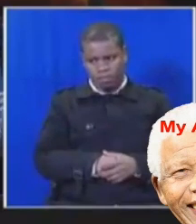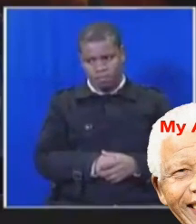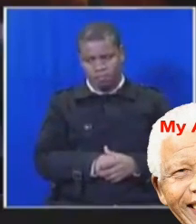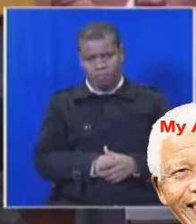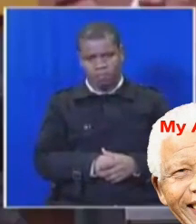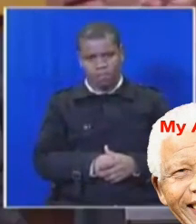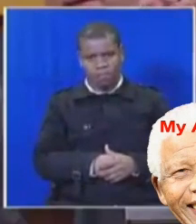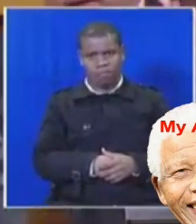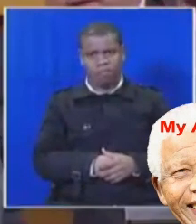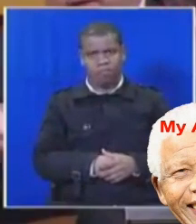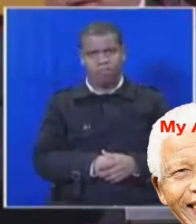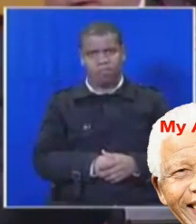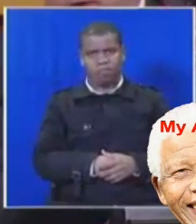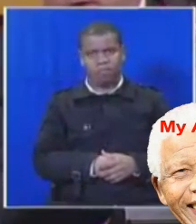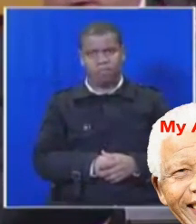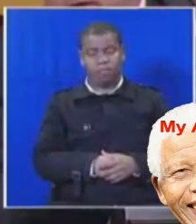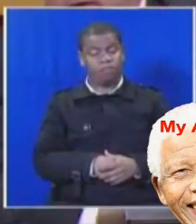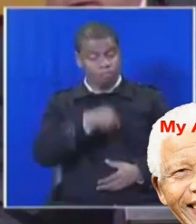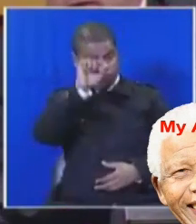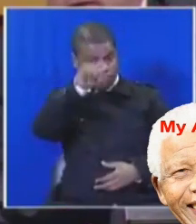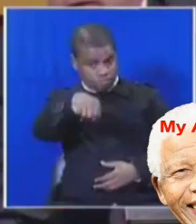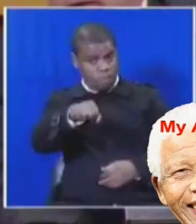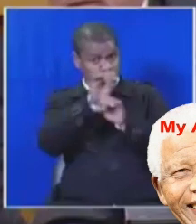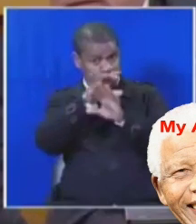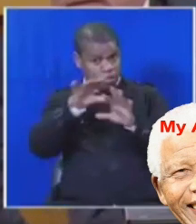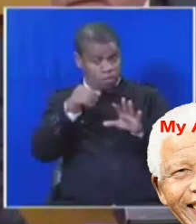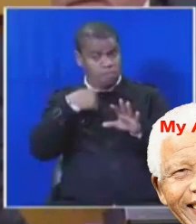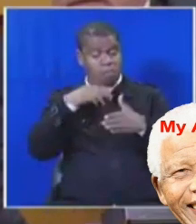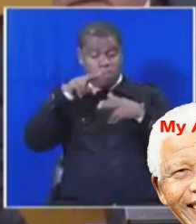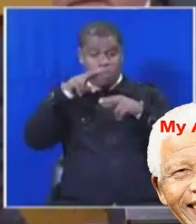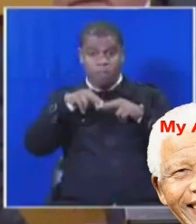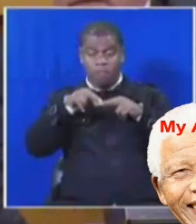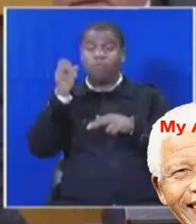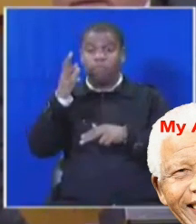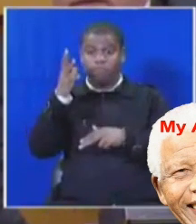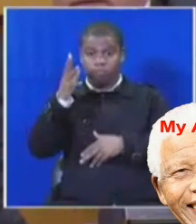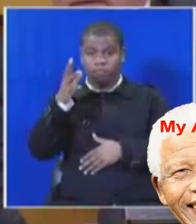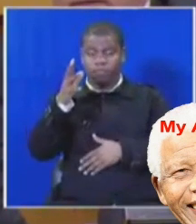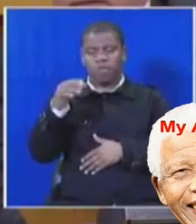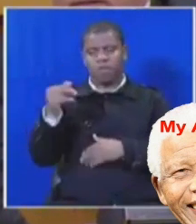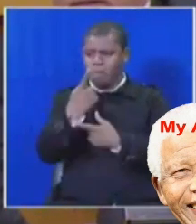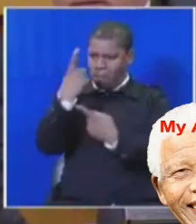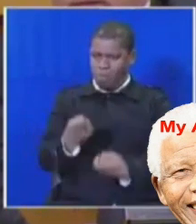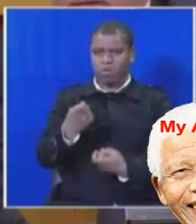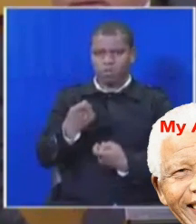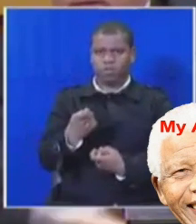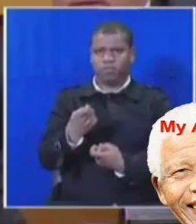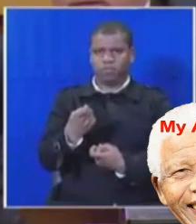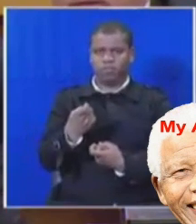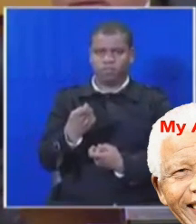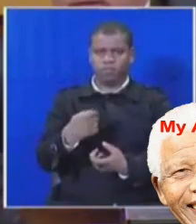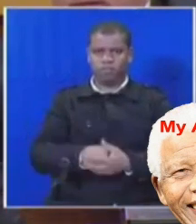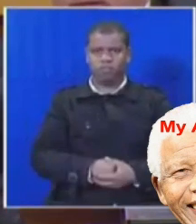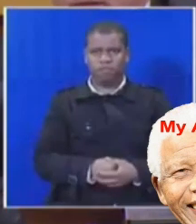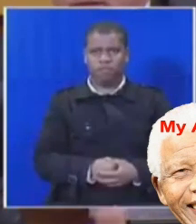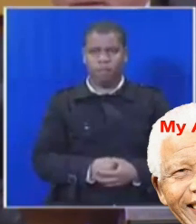you. You know, it would be useful if you came and made a speech based on facts. Question, Chair. Question. Order, honorable Bongo. I'm